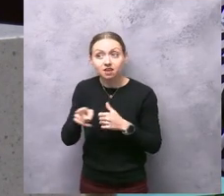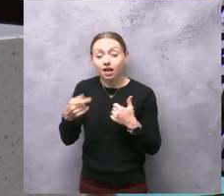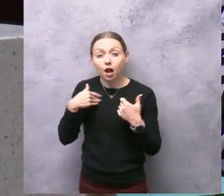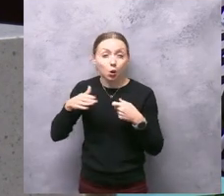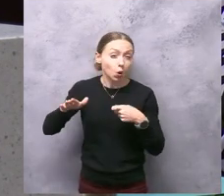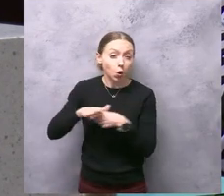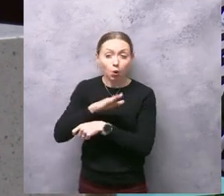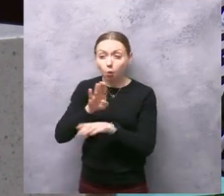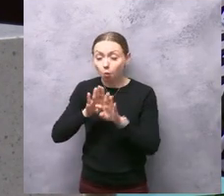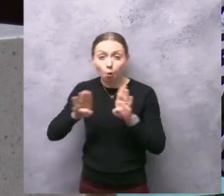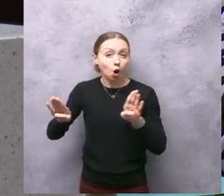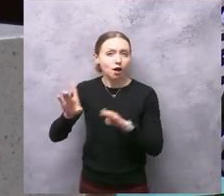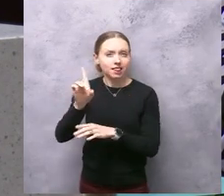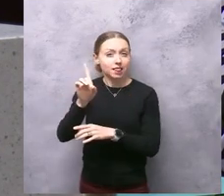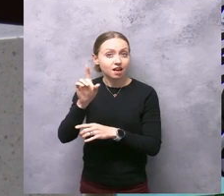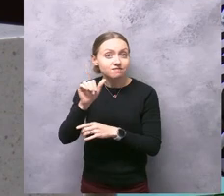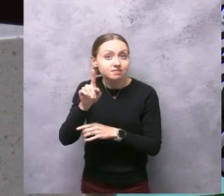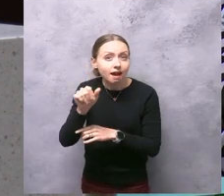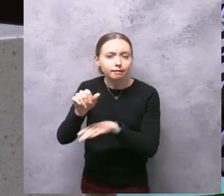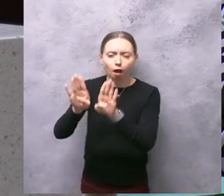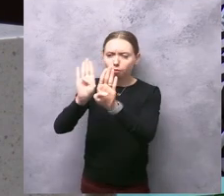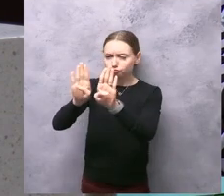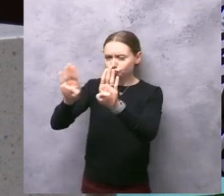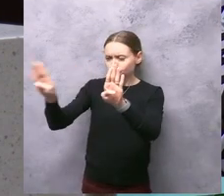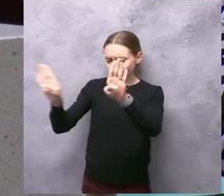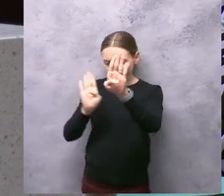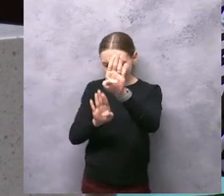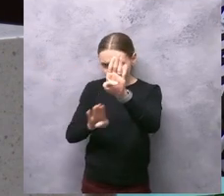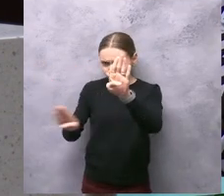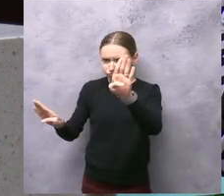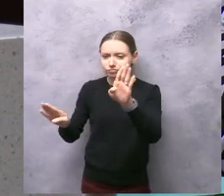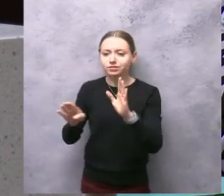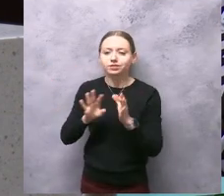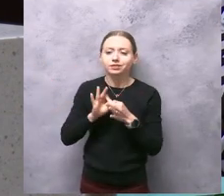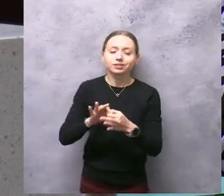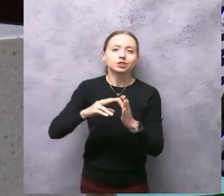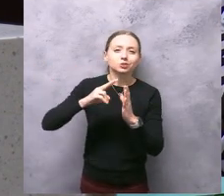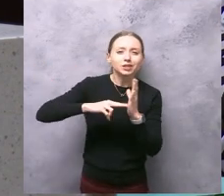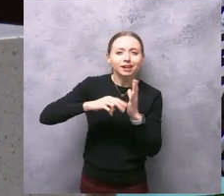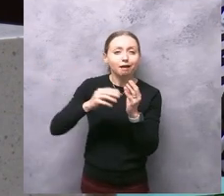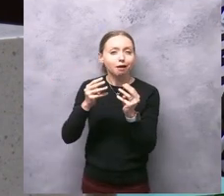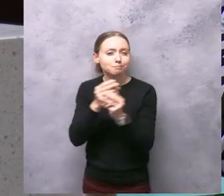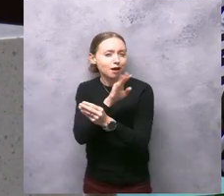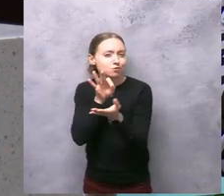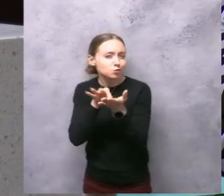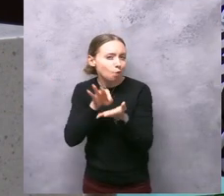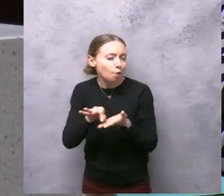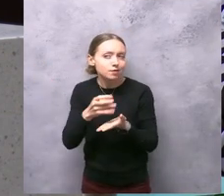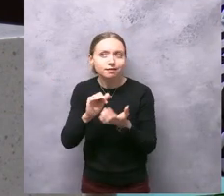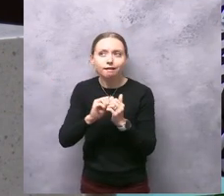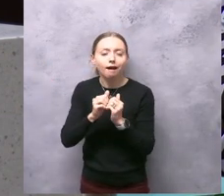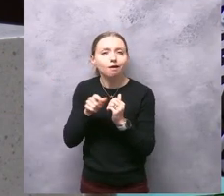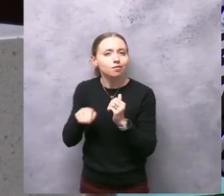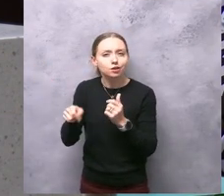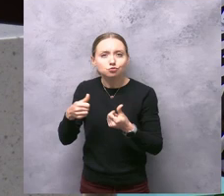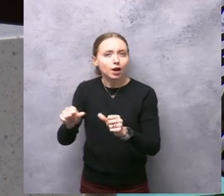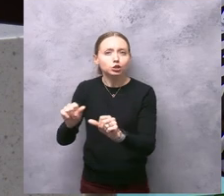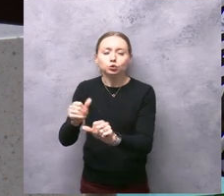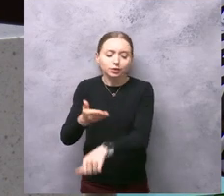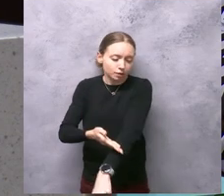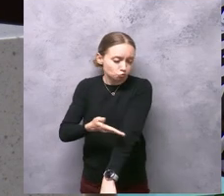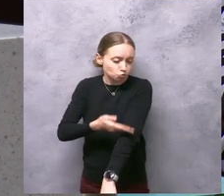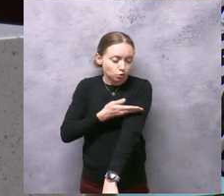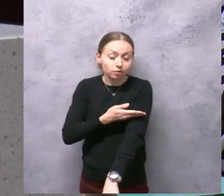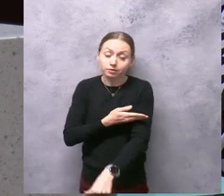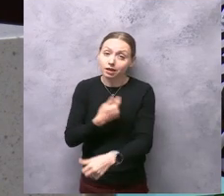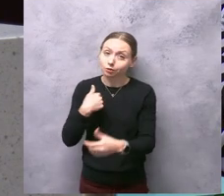wall of data for their reading and their math scores and how they're trying to improve that. So that was